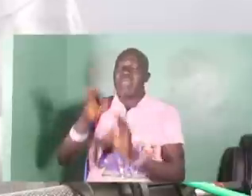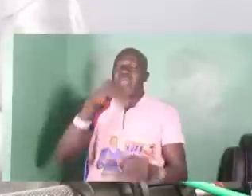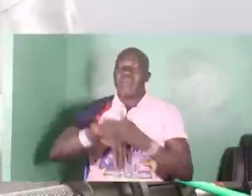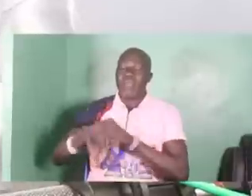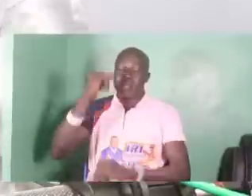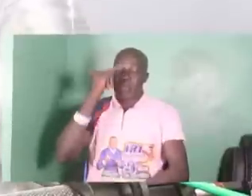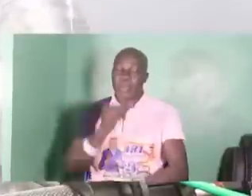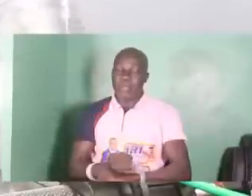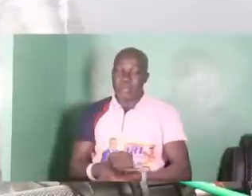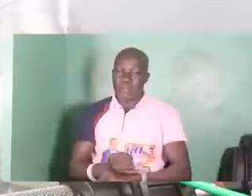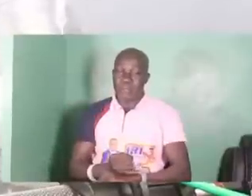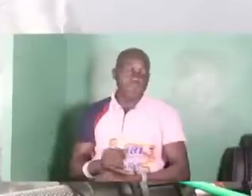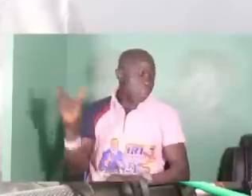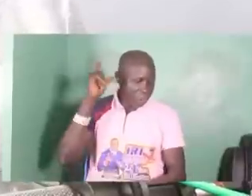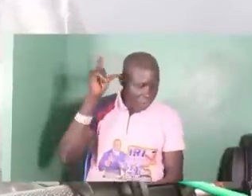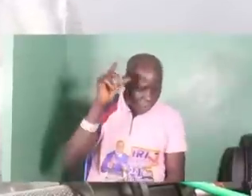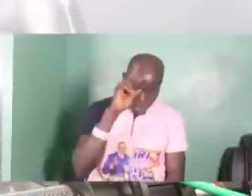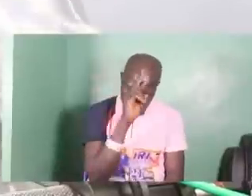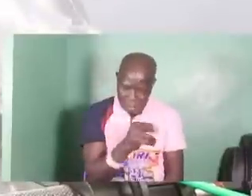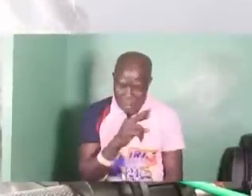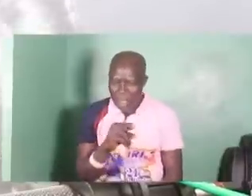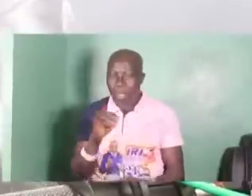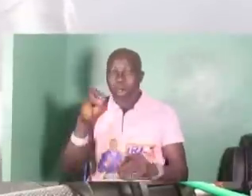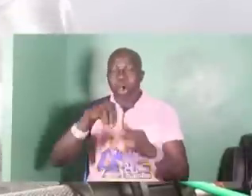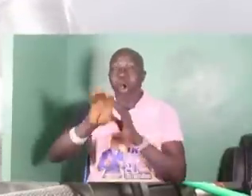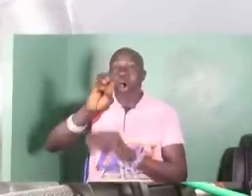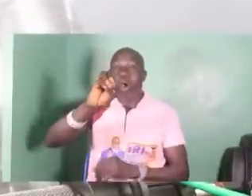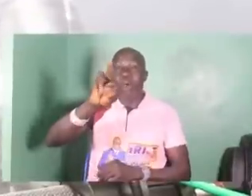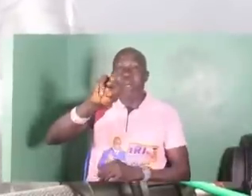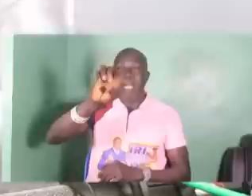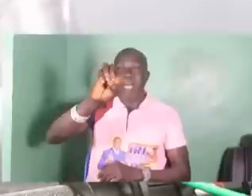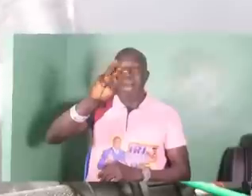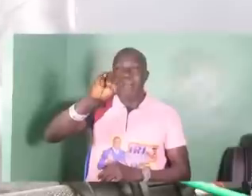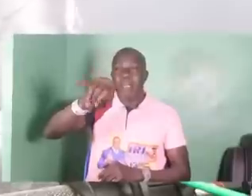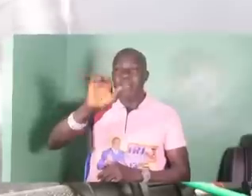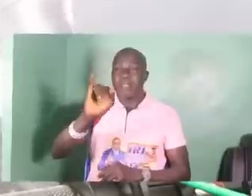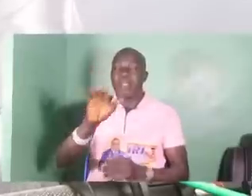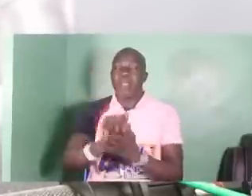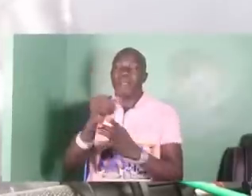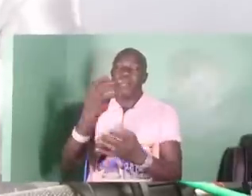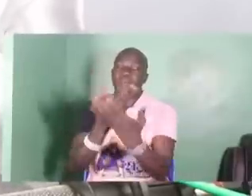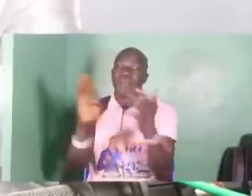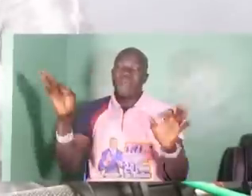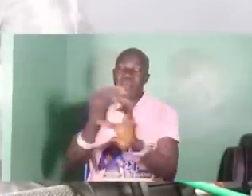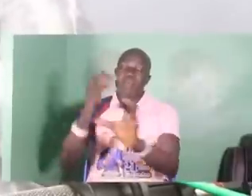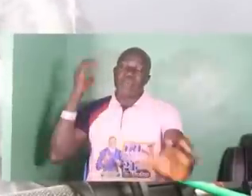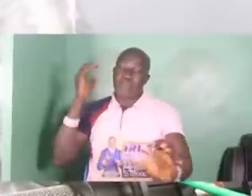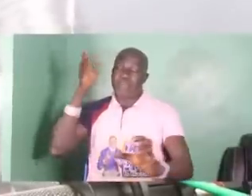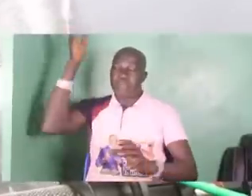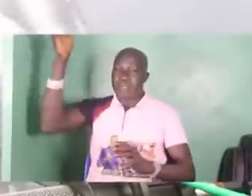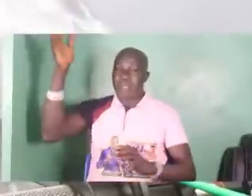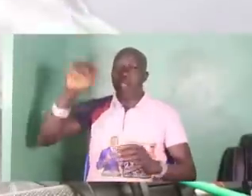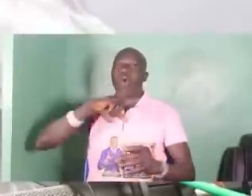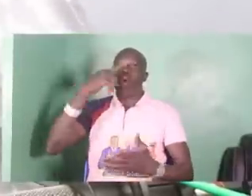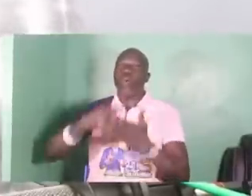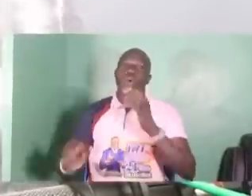will rise. Because it's night. Oh, yeah. I'm coming back. Oh, man. I'm coming back. From 6 6 a.m. The bus city